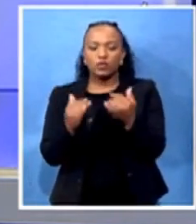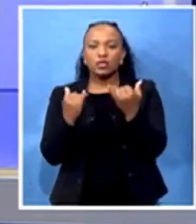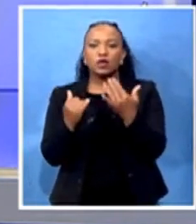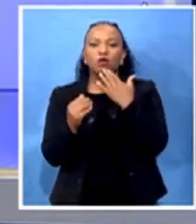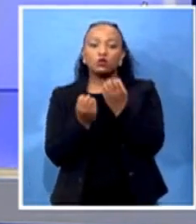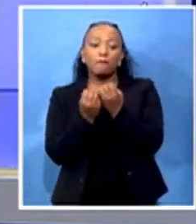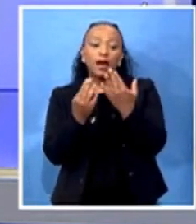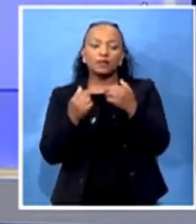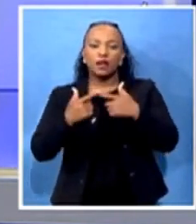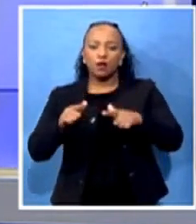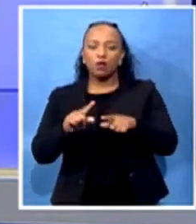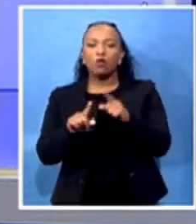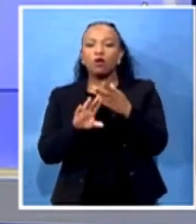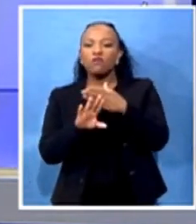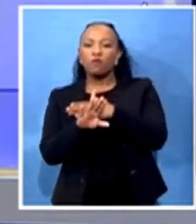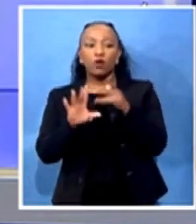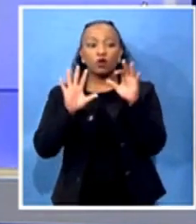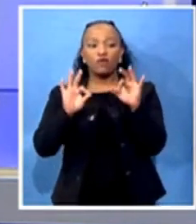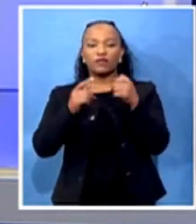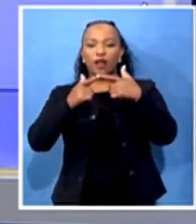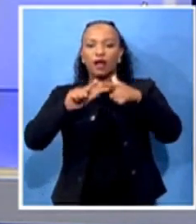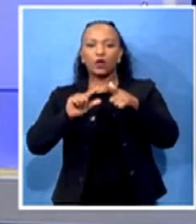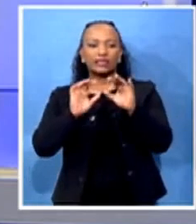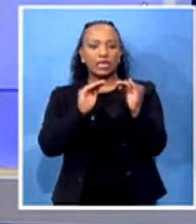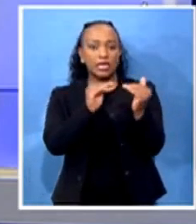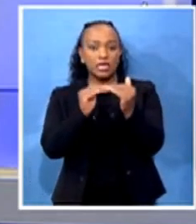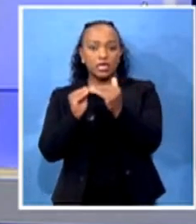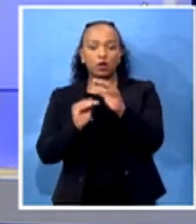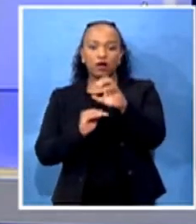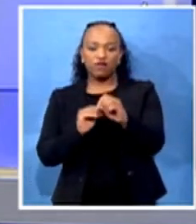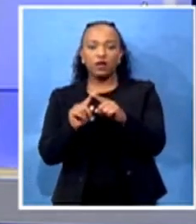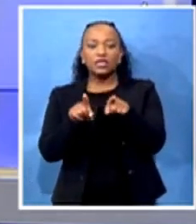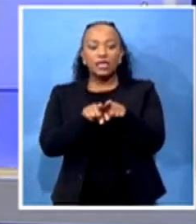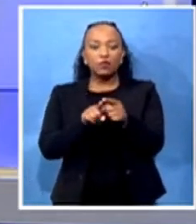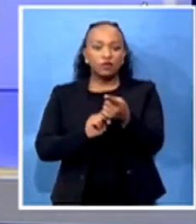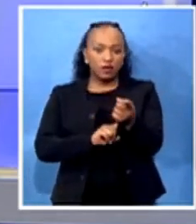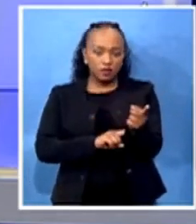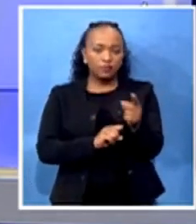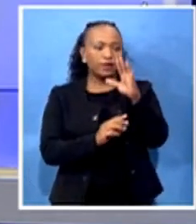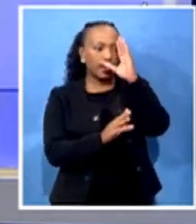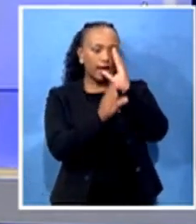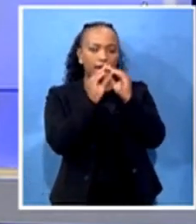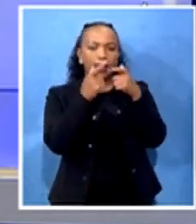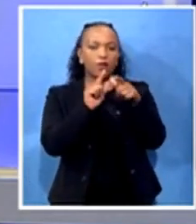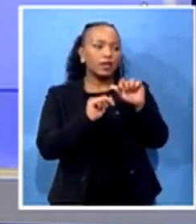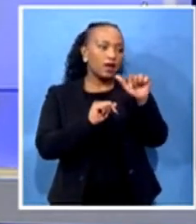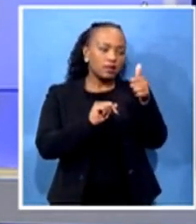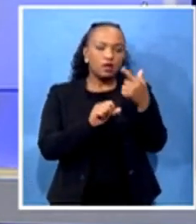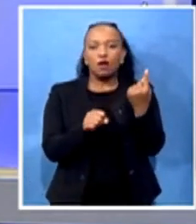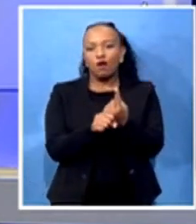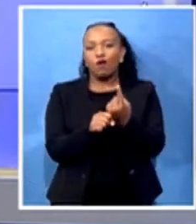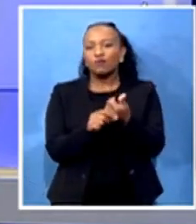languages enjoy equal status to one another, learning another language is always a benefit. With technological